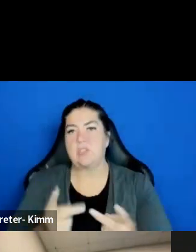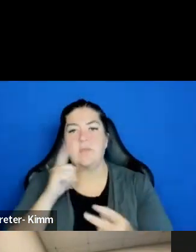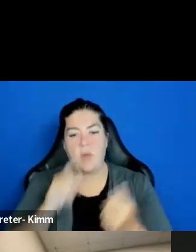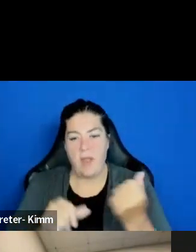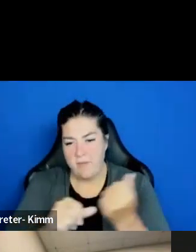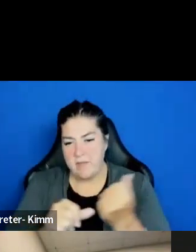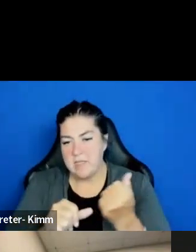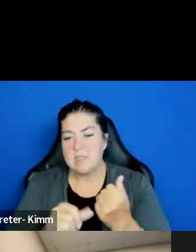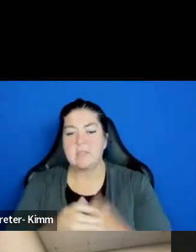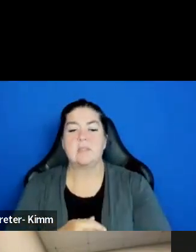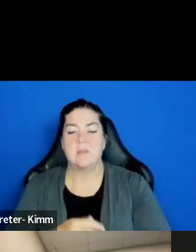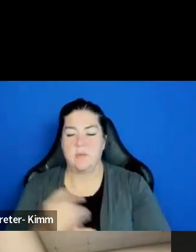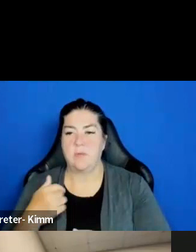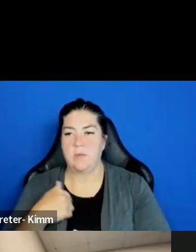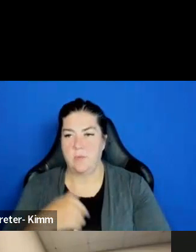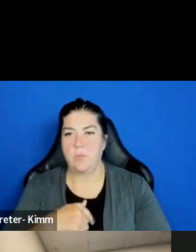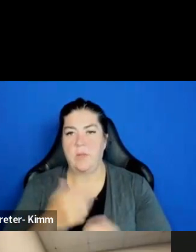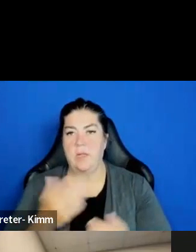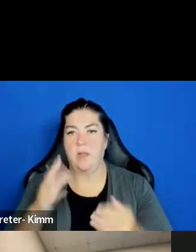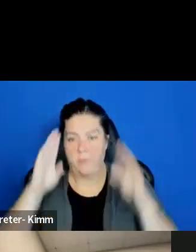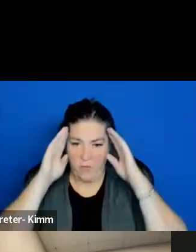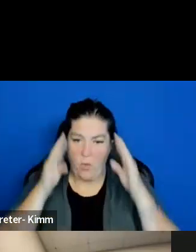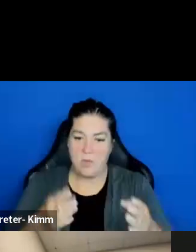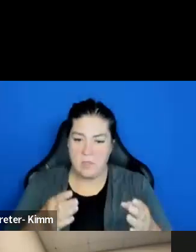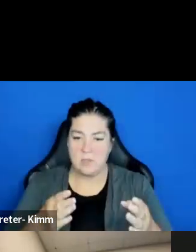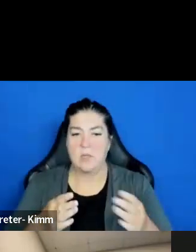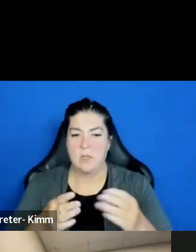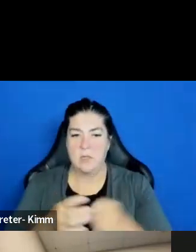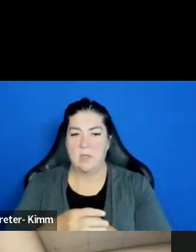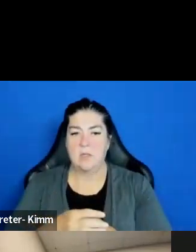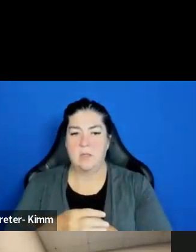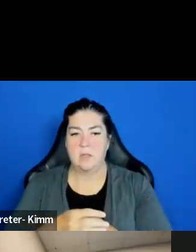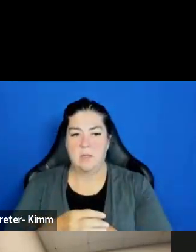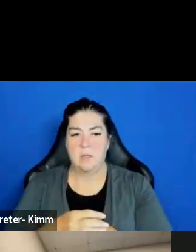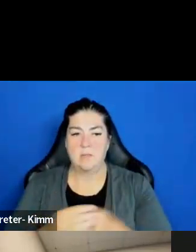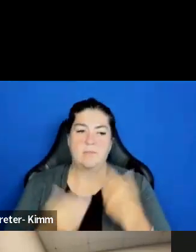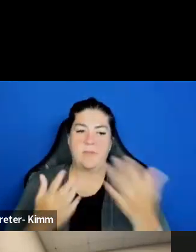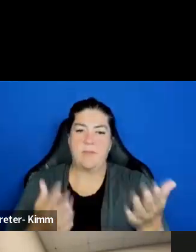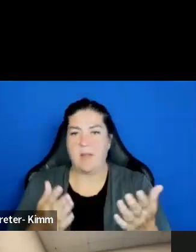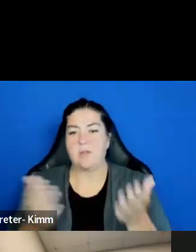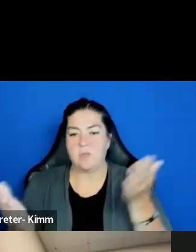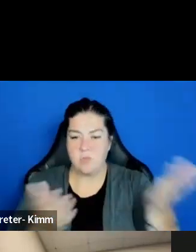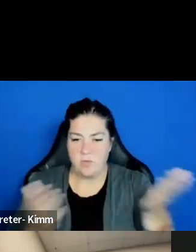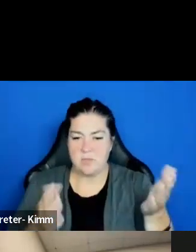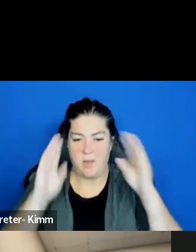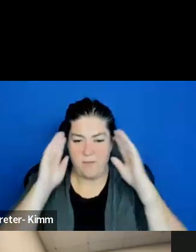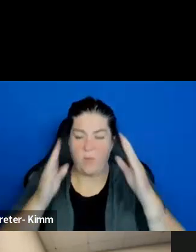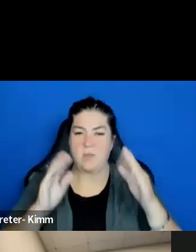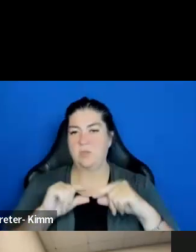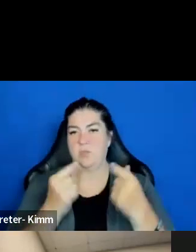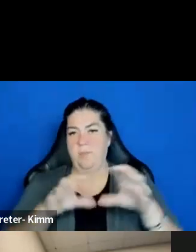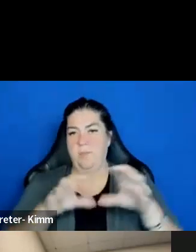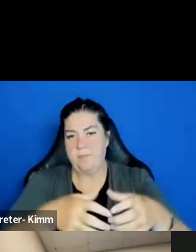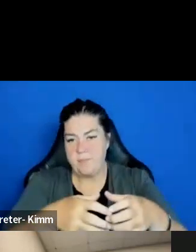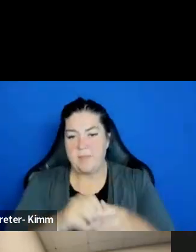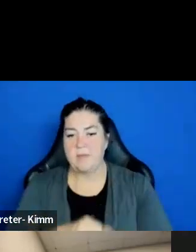has primarily service for crime victims, for providing direct services to them. So if by any chance you try